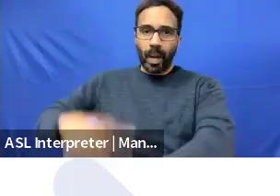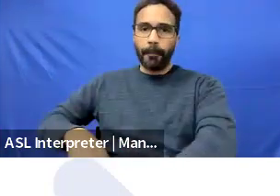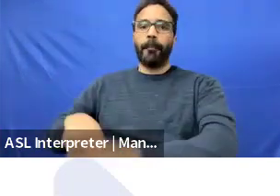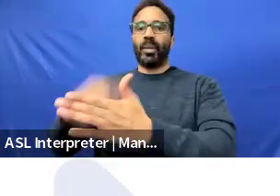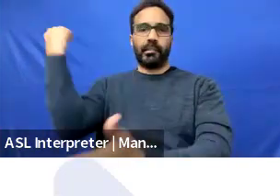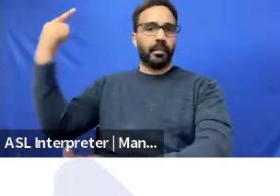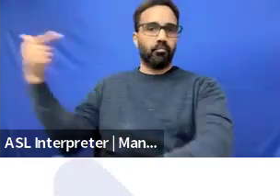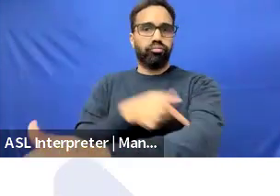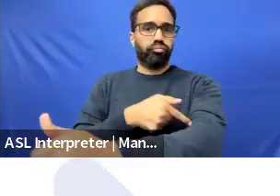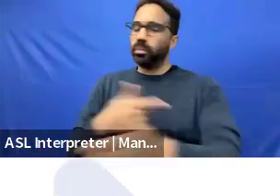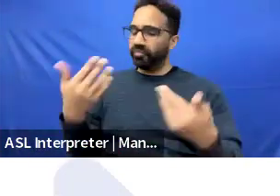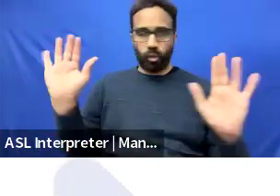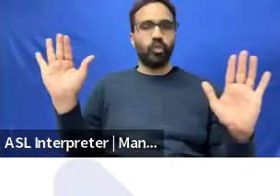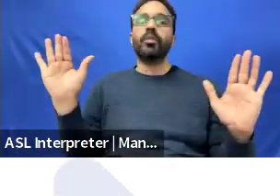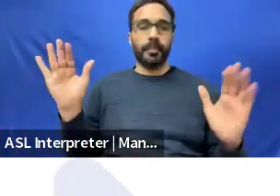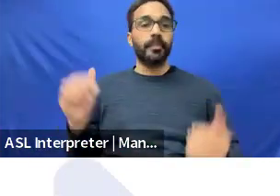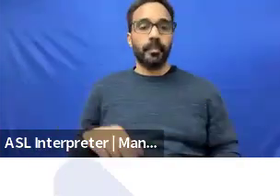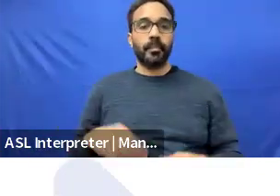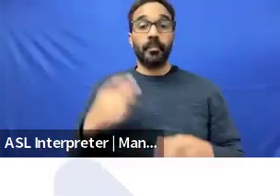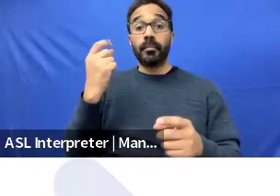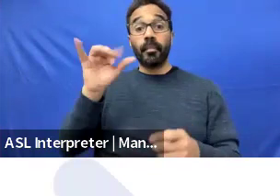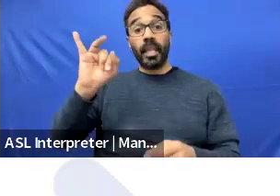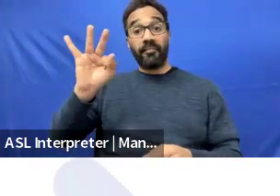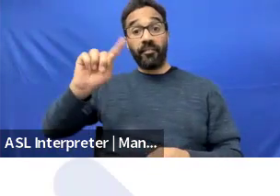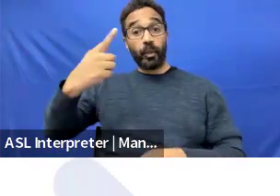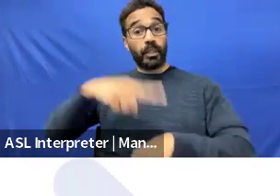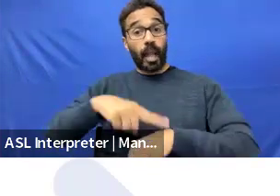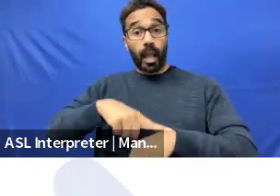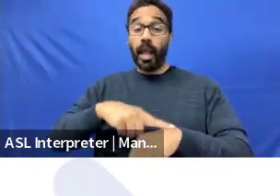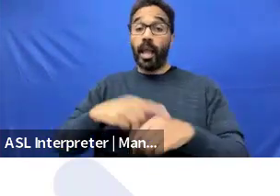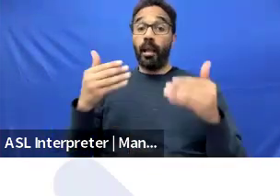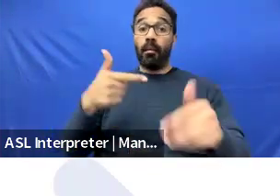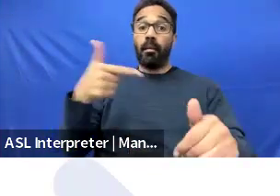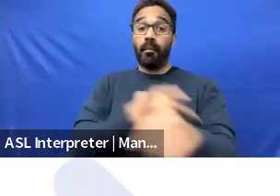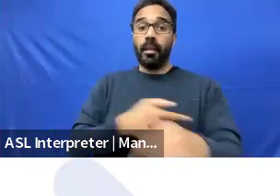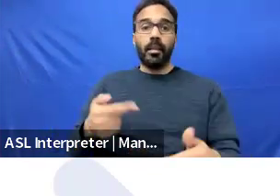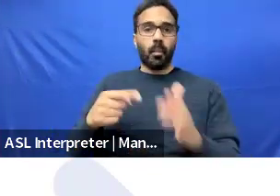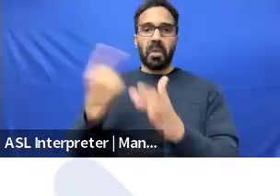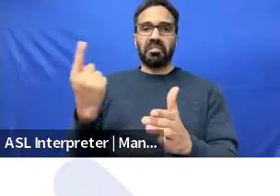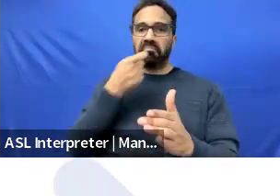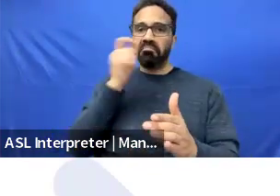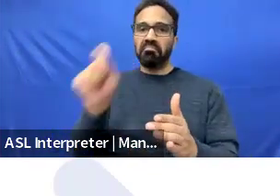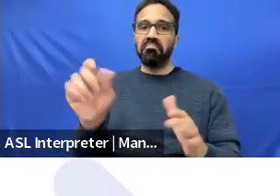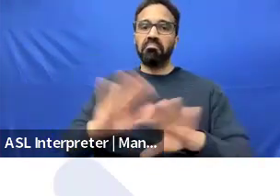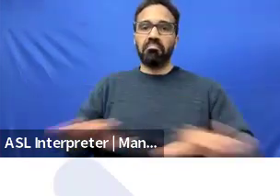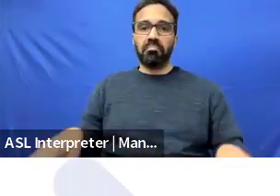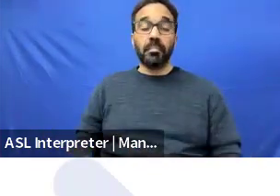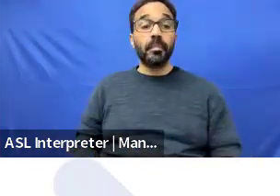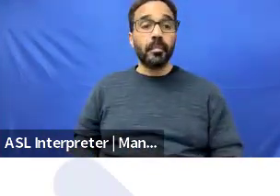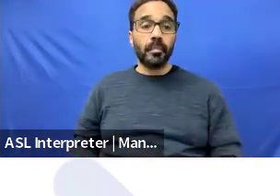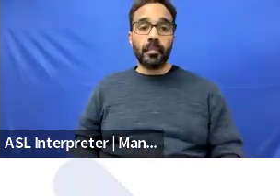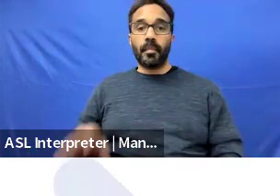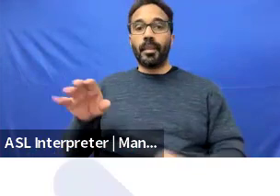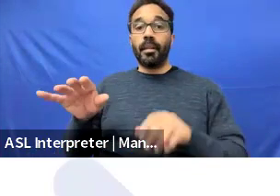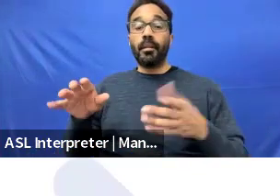is your first time to getting vaccinated for COVID, you will only have to do one dose. That's the same for Moderna. That's the same